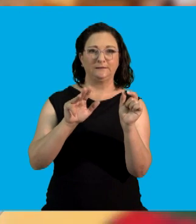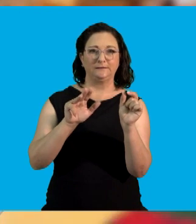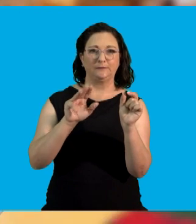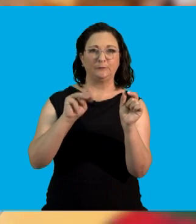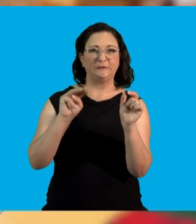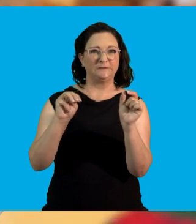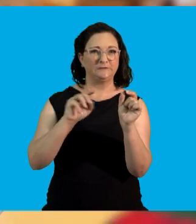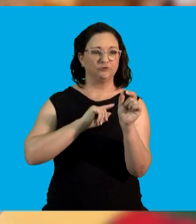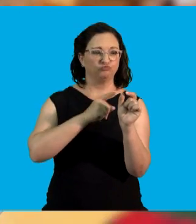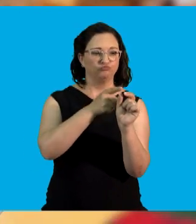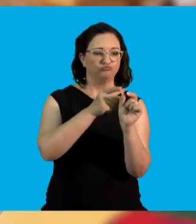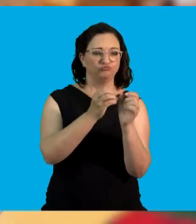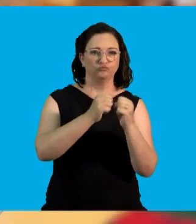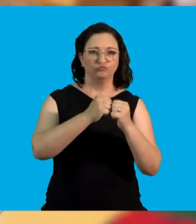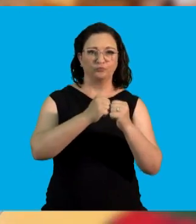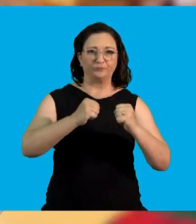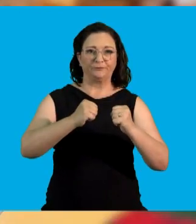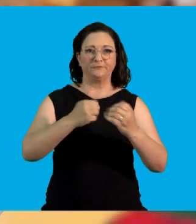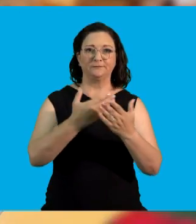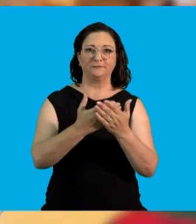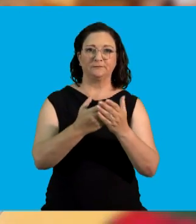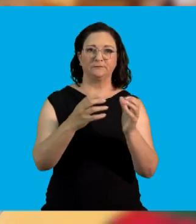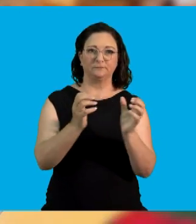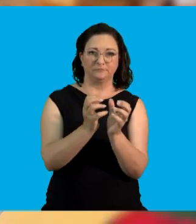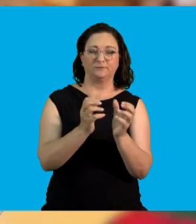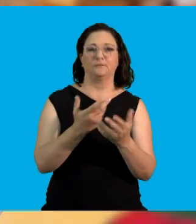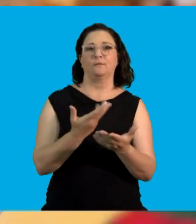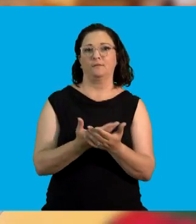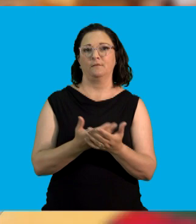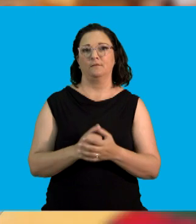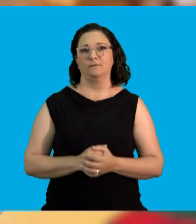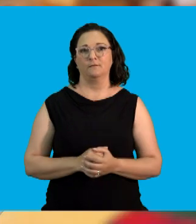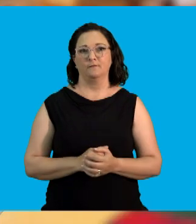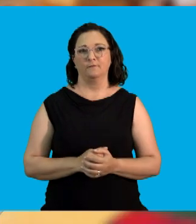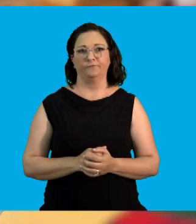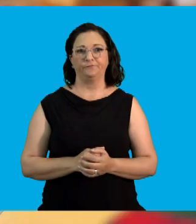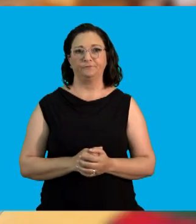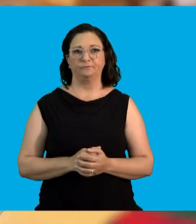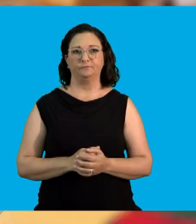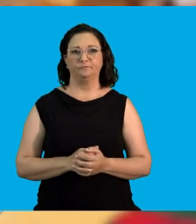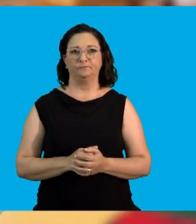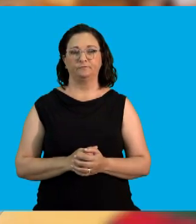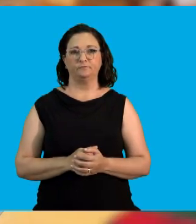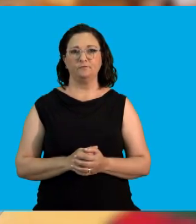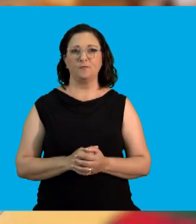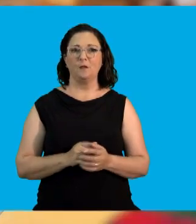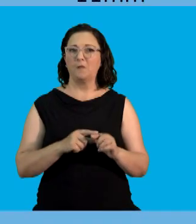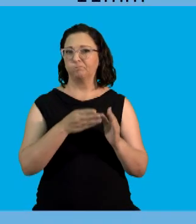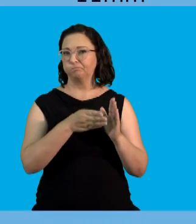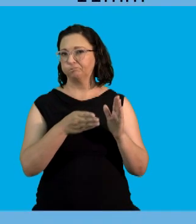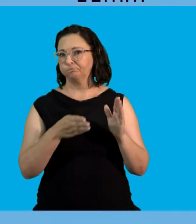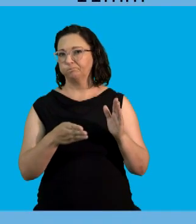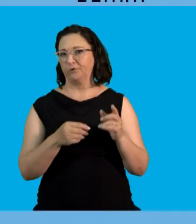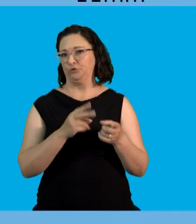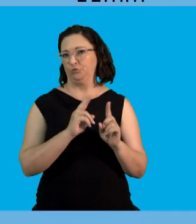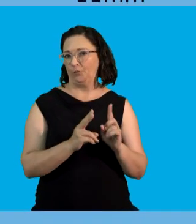or on a hot sunny day. For it to expand and contract, you need to make an allowance of 19 millimeters. And all the other ones,